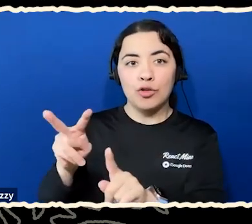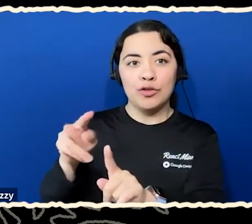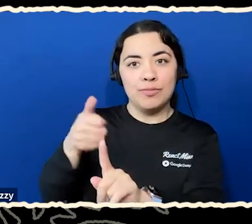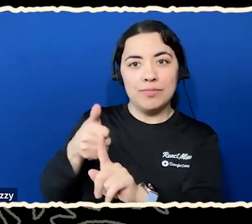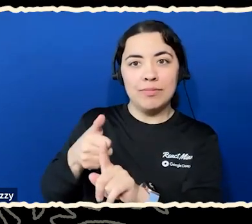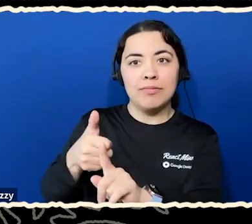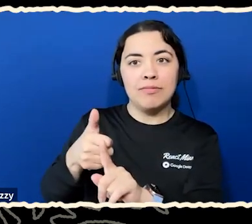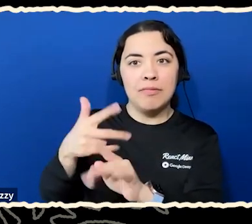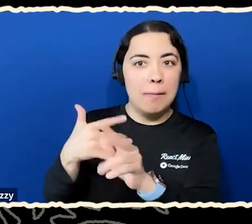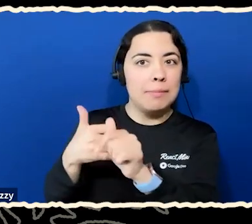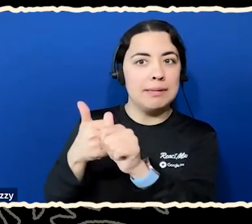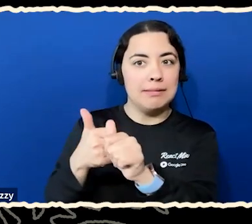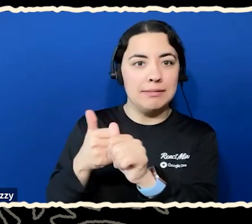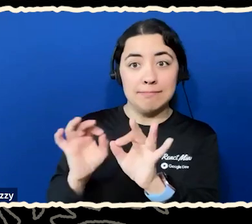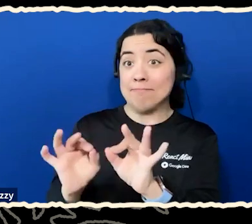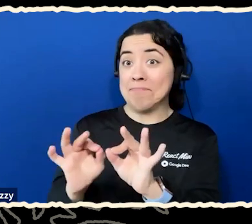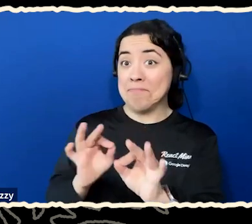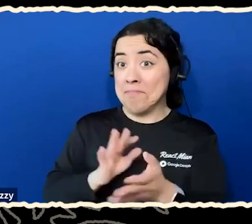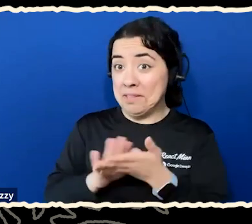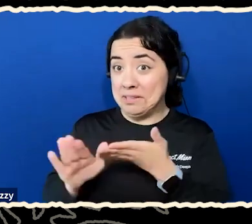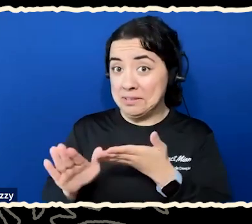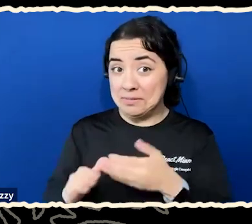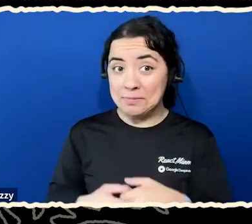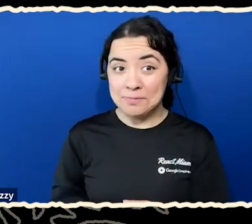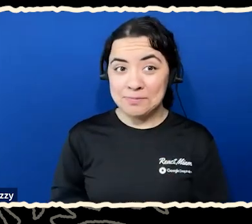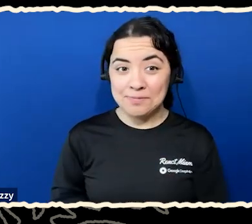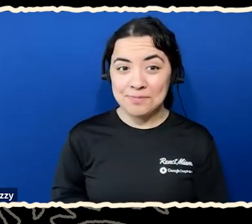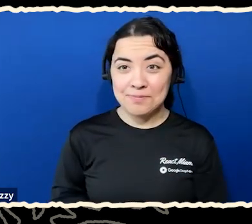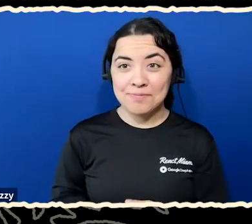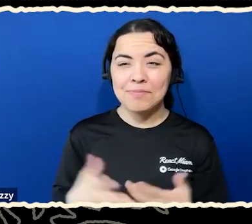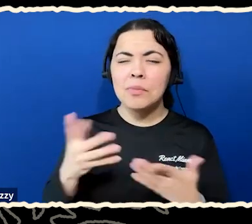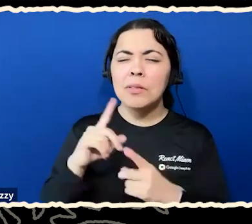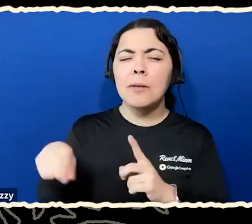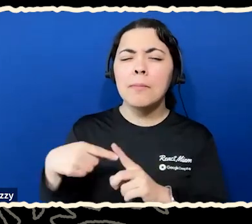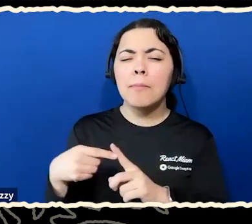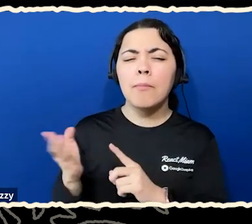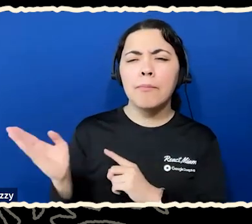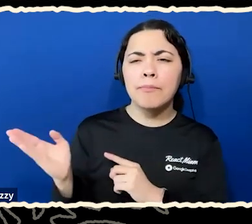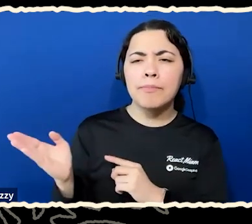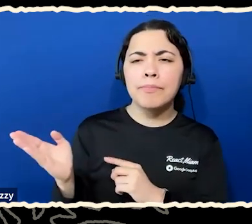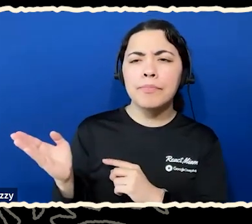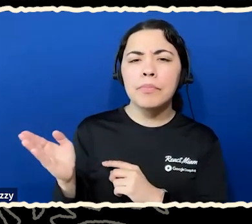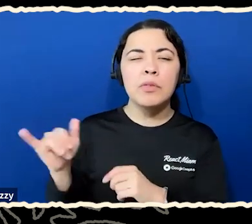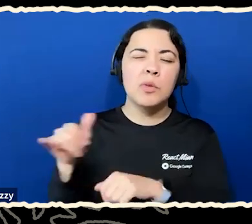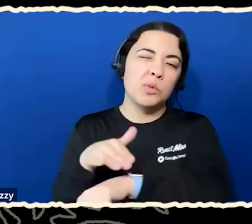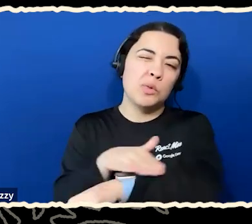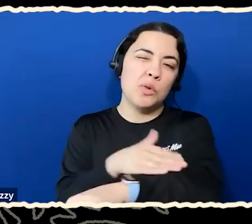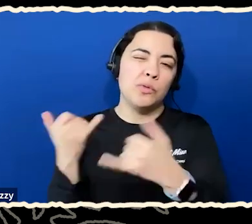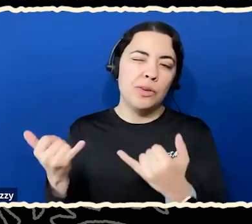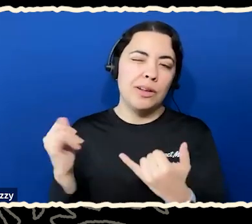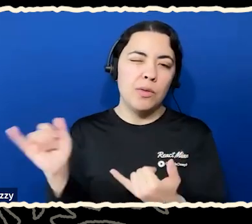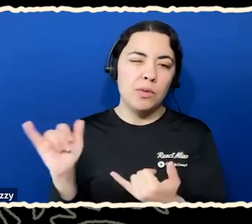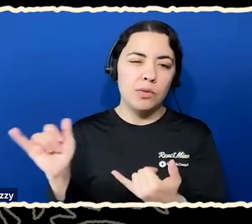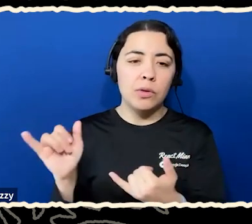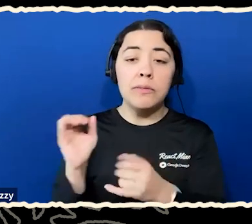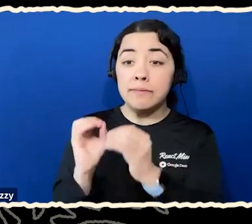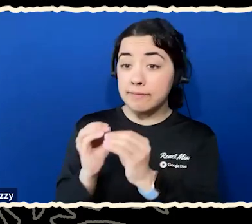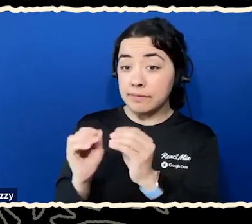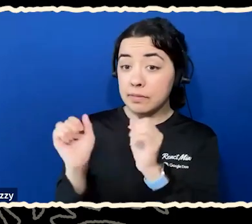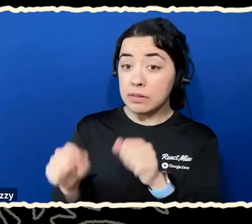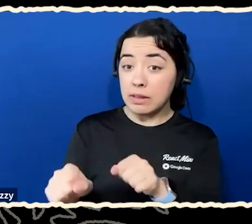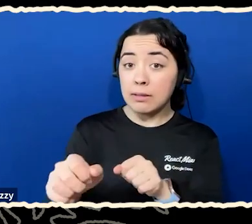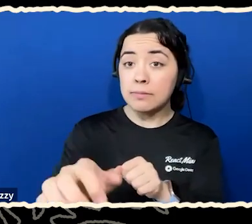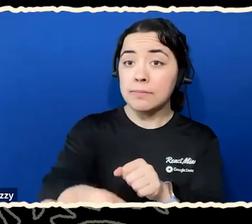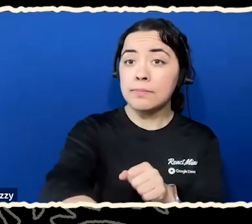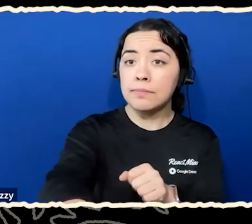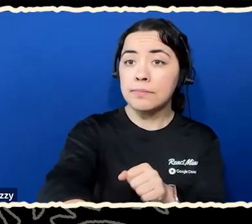nice. Yeah, what about the upvote? This one is also slow right now. We can fix this one. It takes quite a